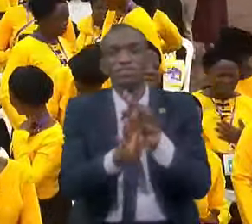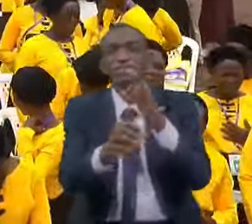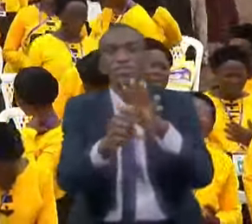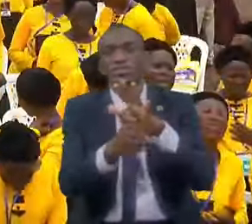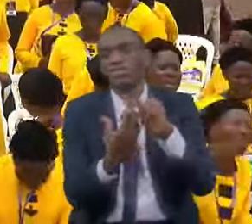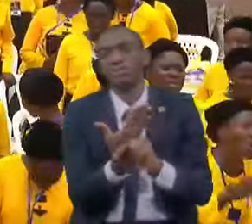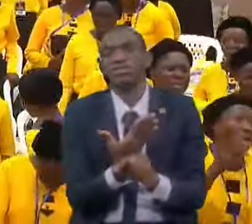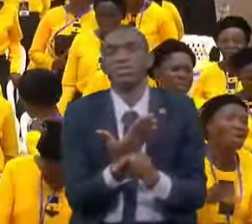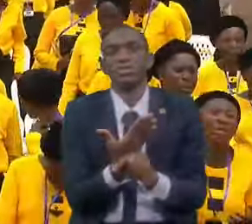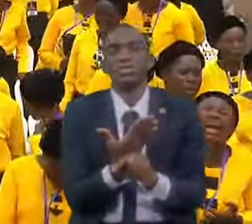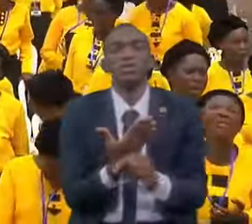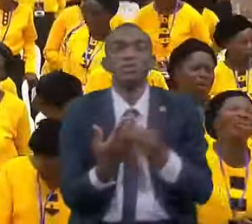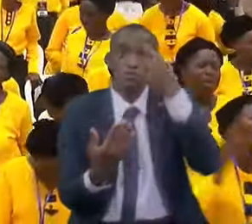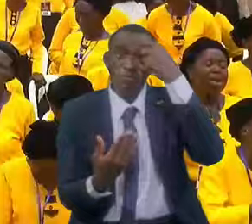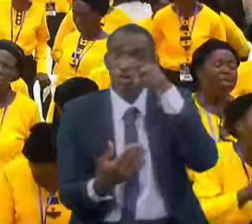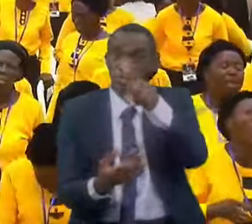for you to deliver